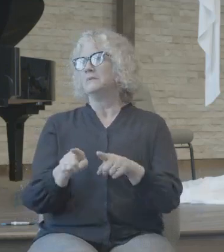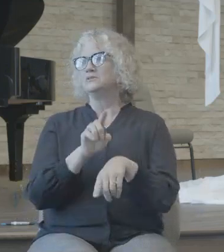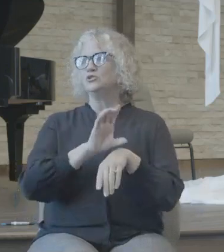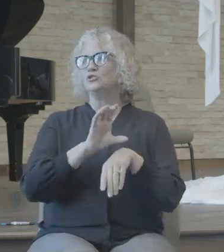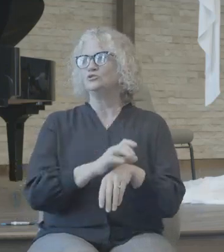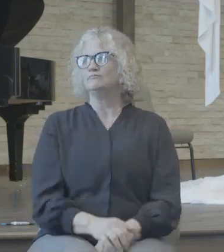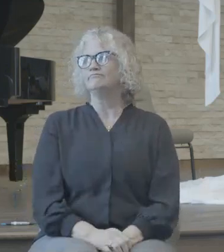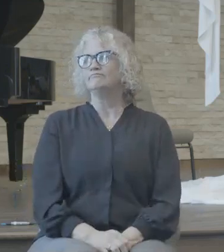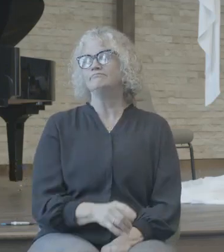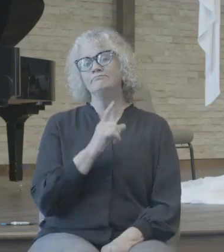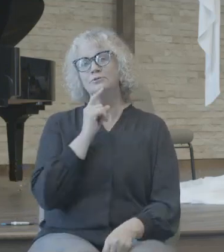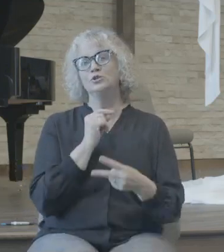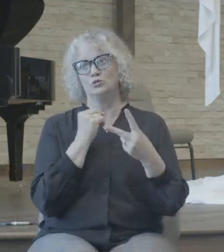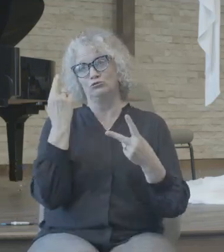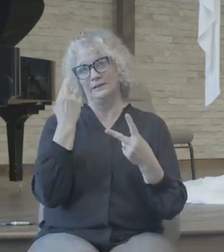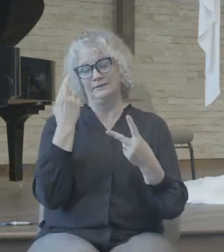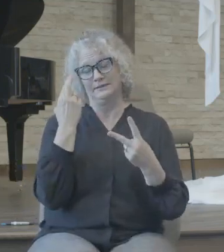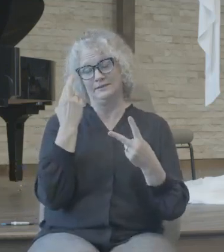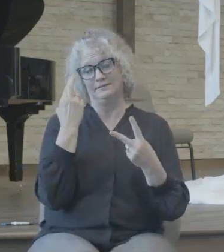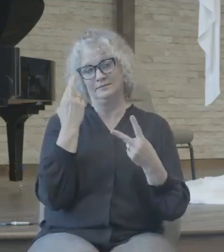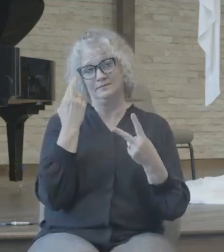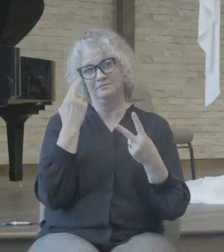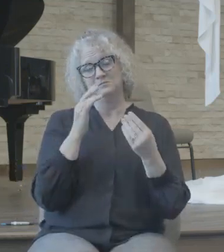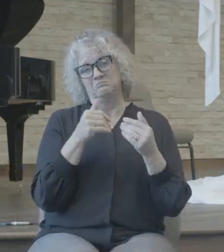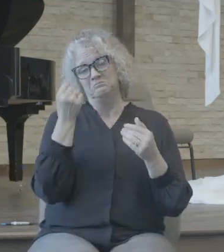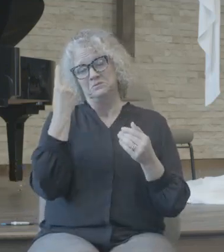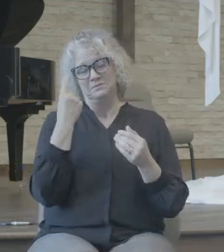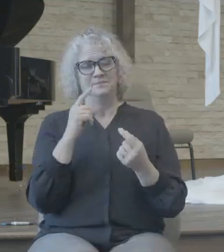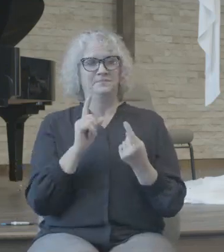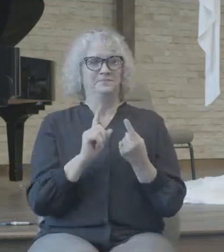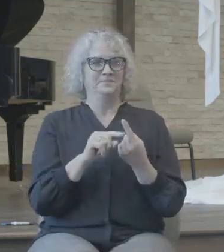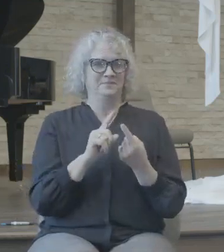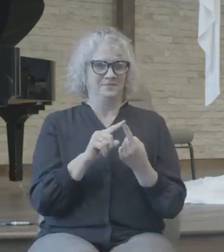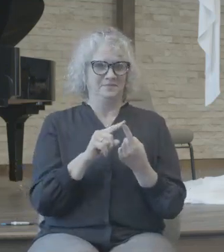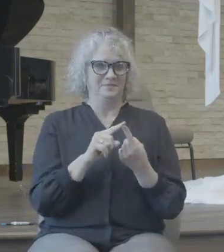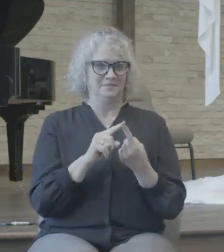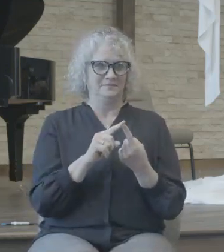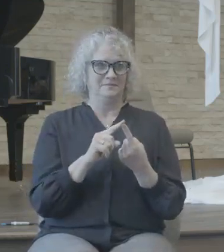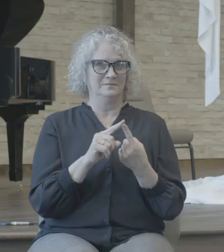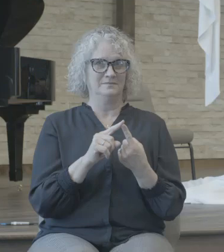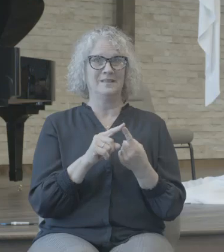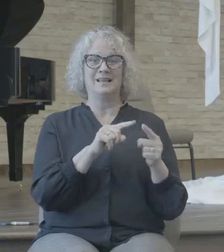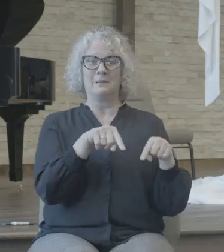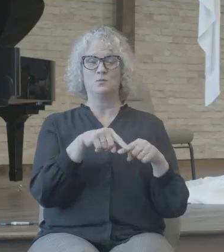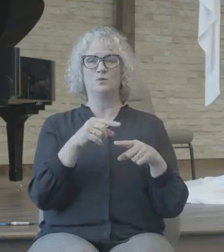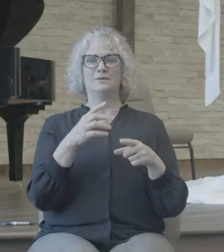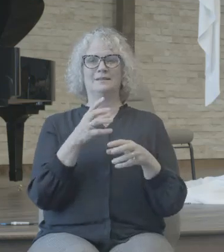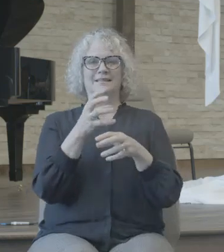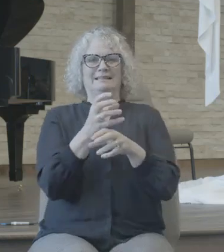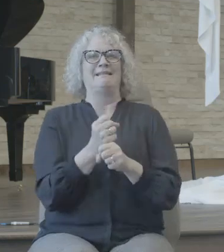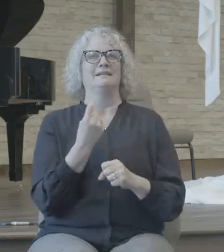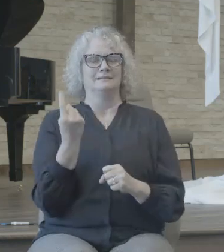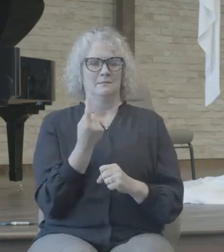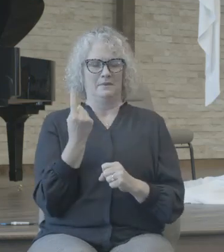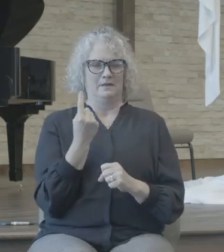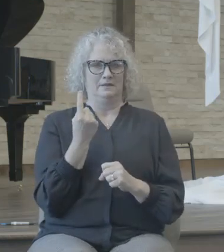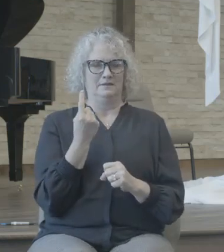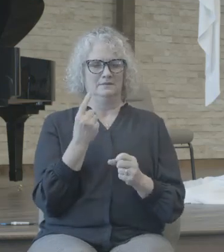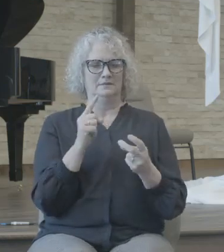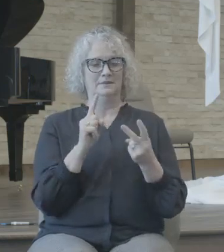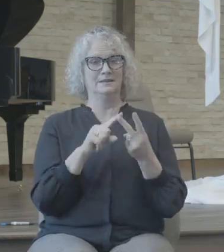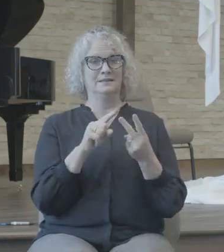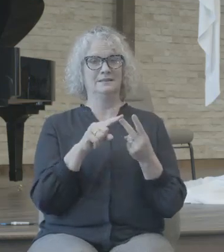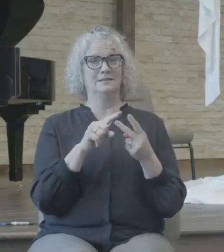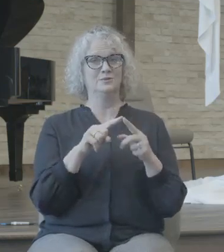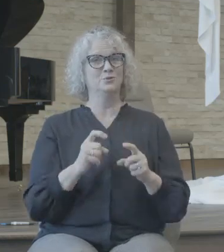two reasons, and it's simple to understand. One is to get something, and the other is